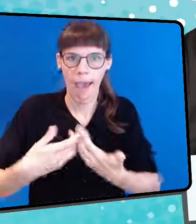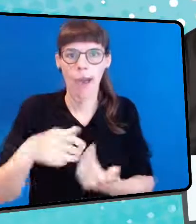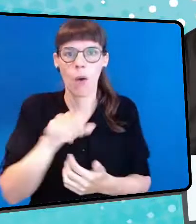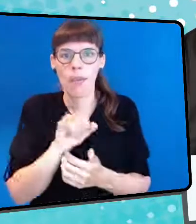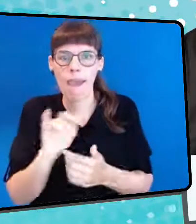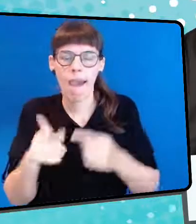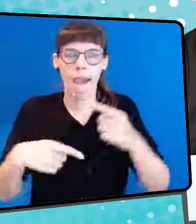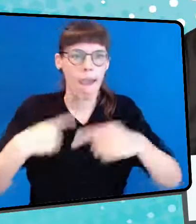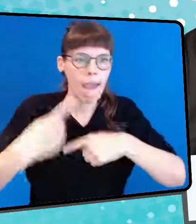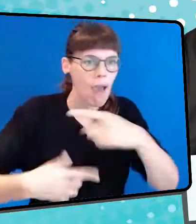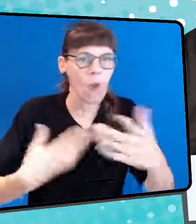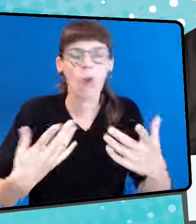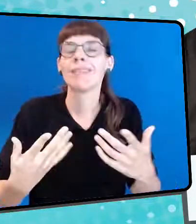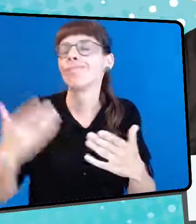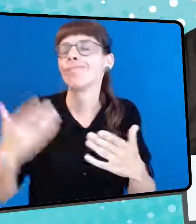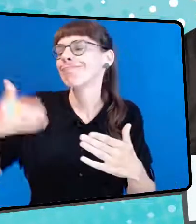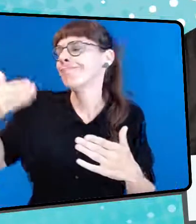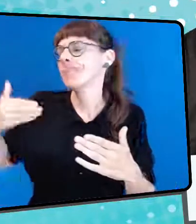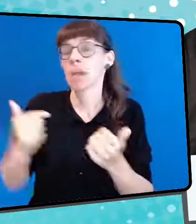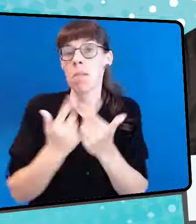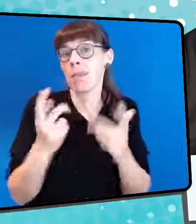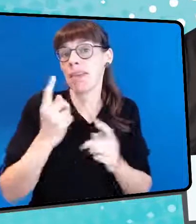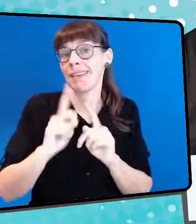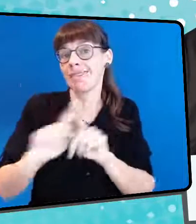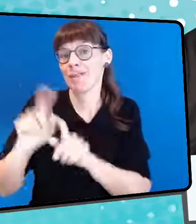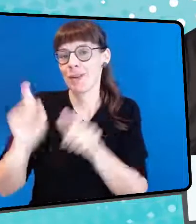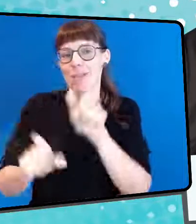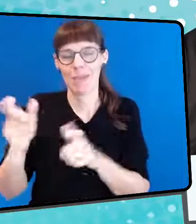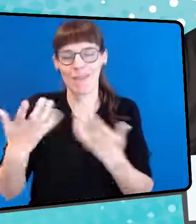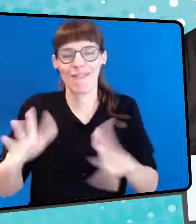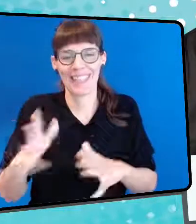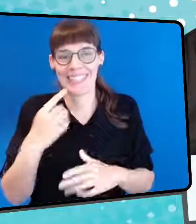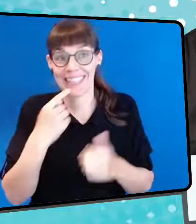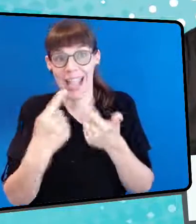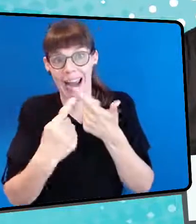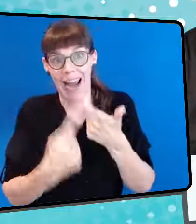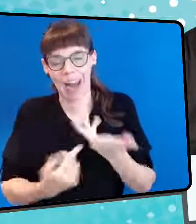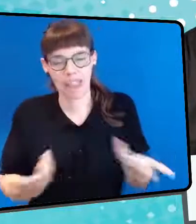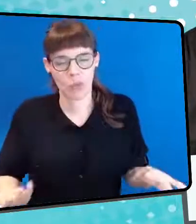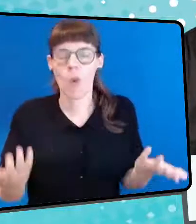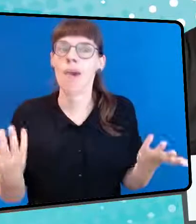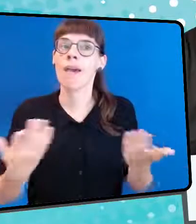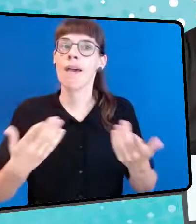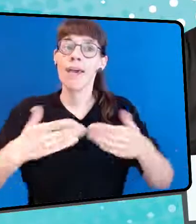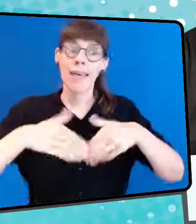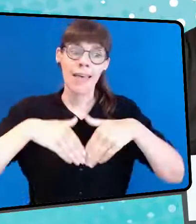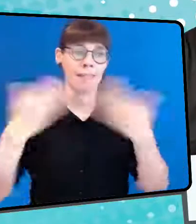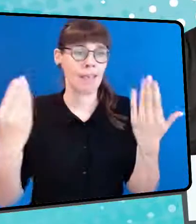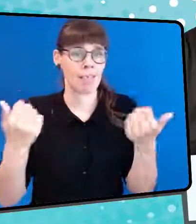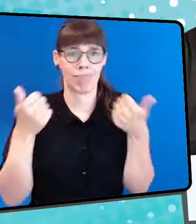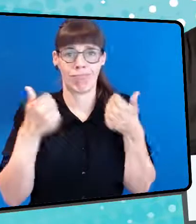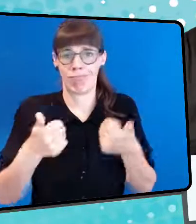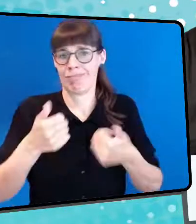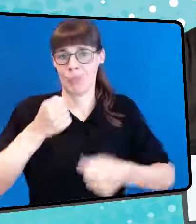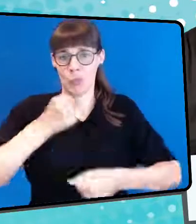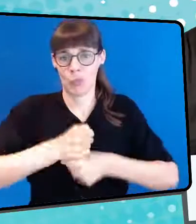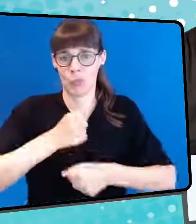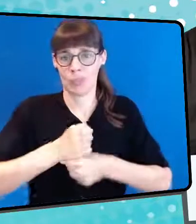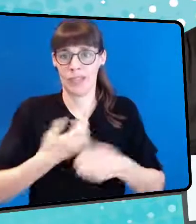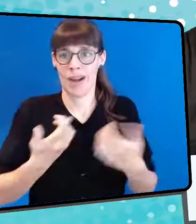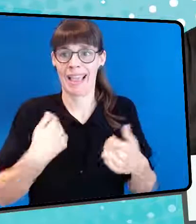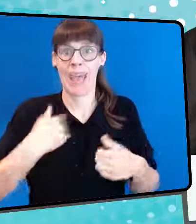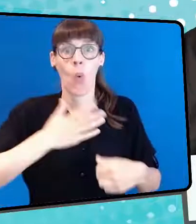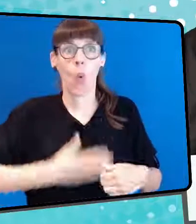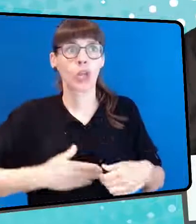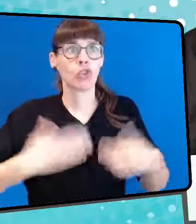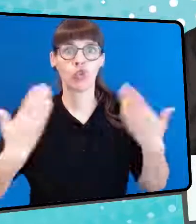you've had lots of people talk about that. So so every day is really great. I'll come in thinking I want to do all these things today, and